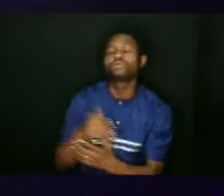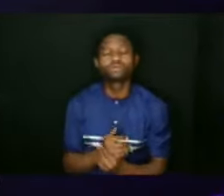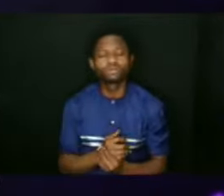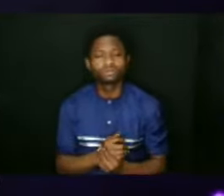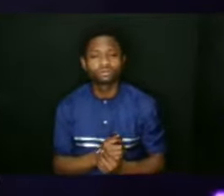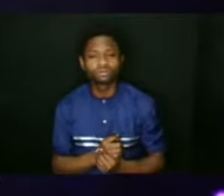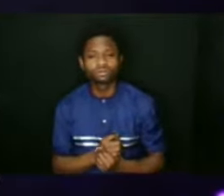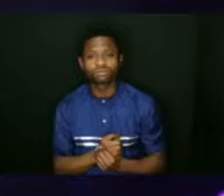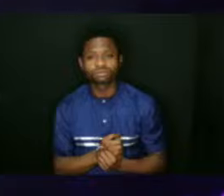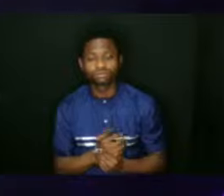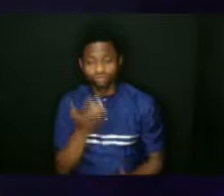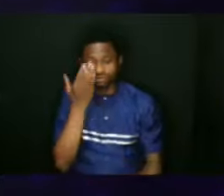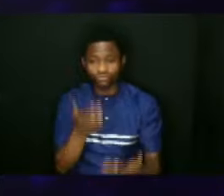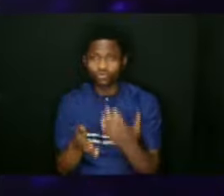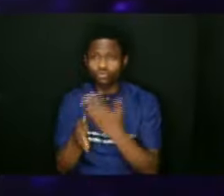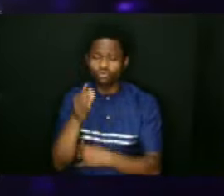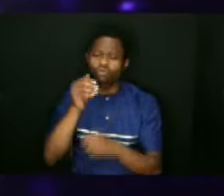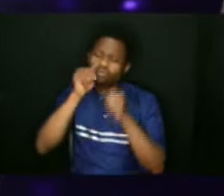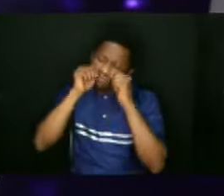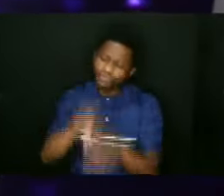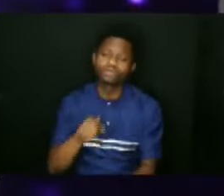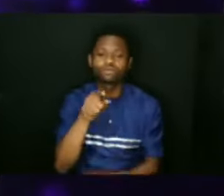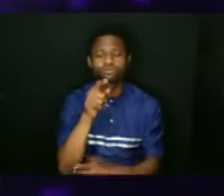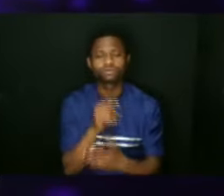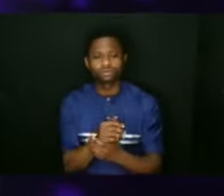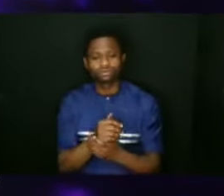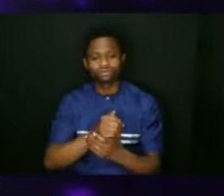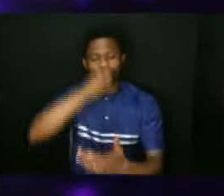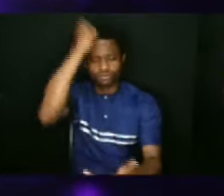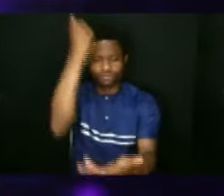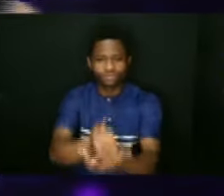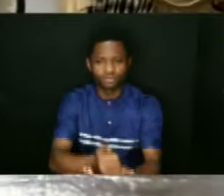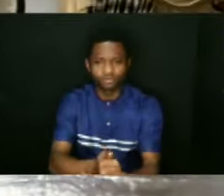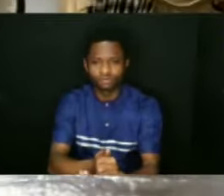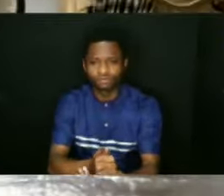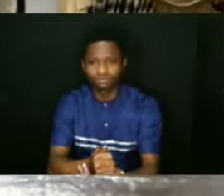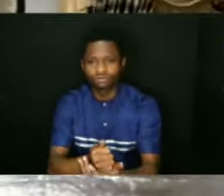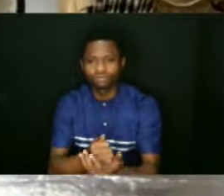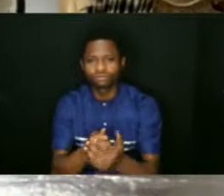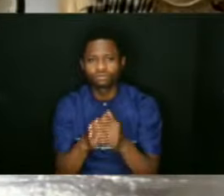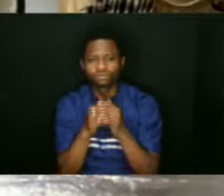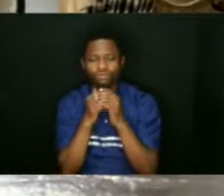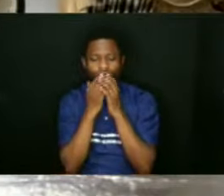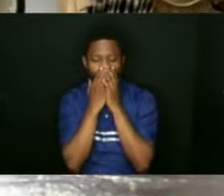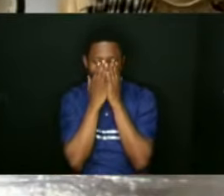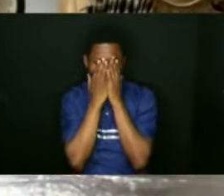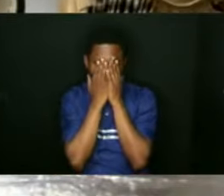our God. May the Lord bless you. Amen. Amen.